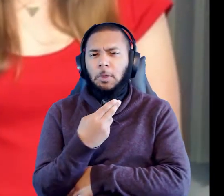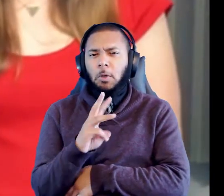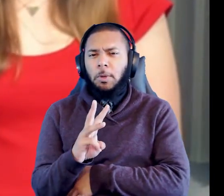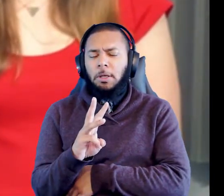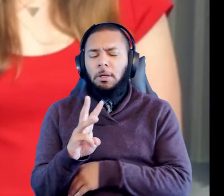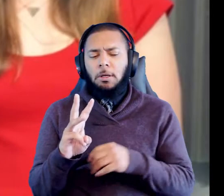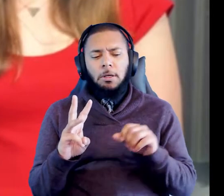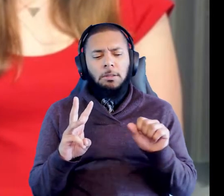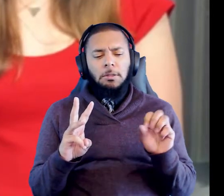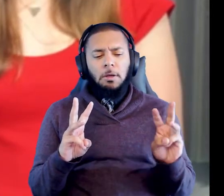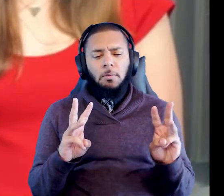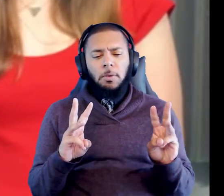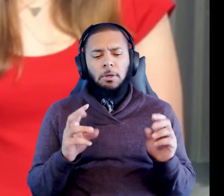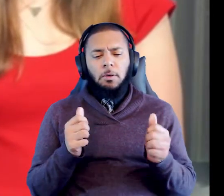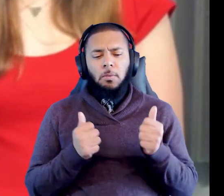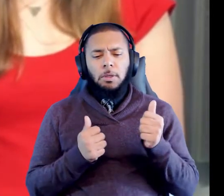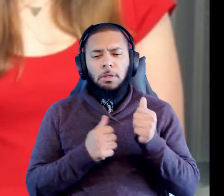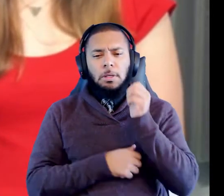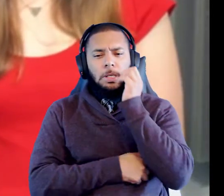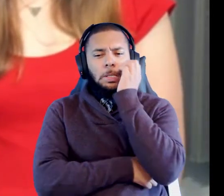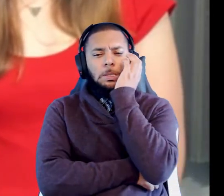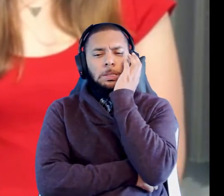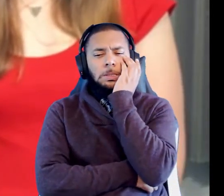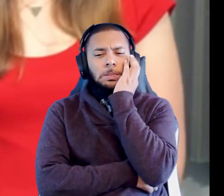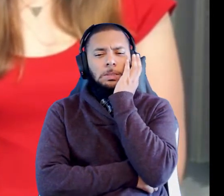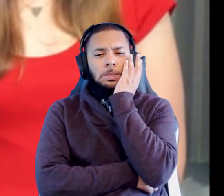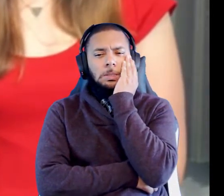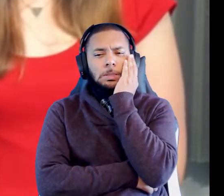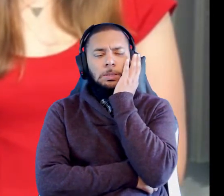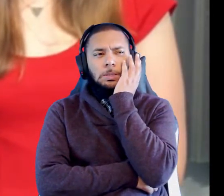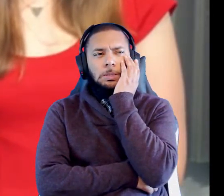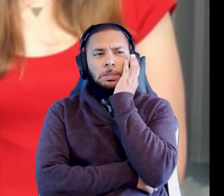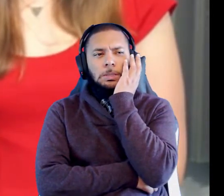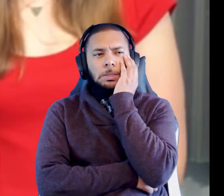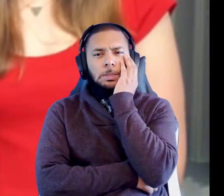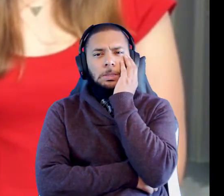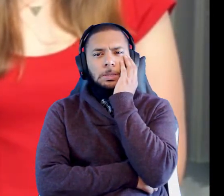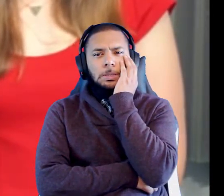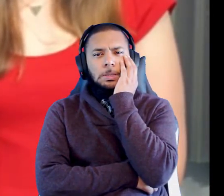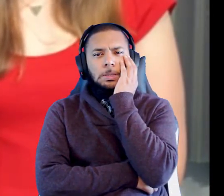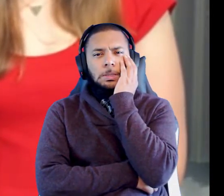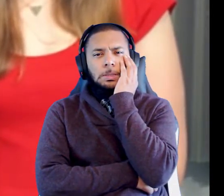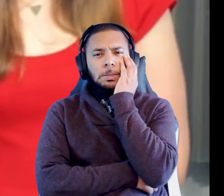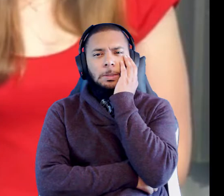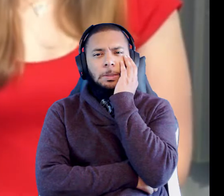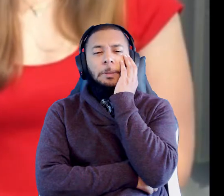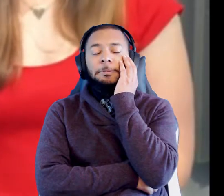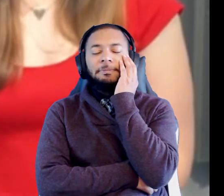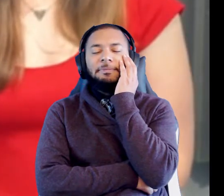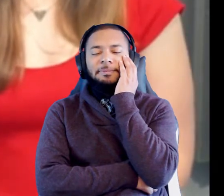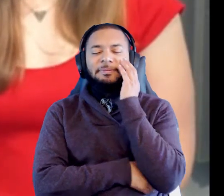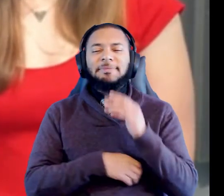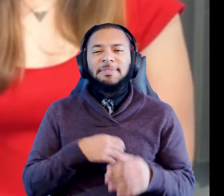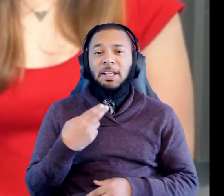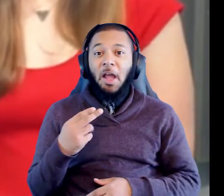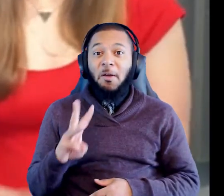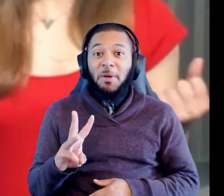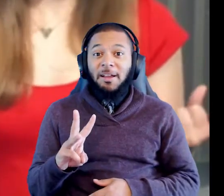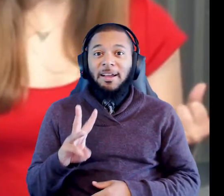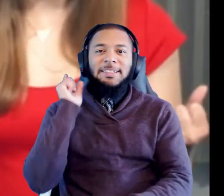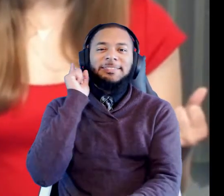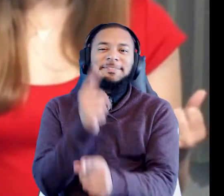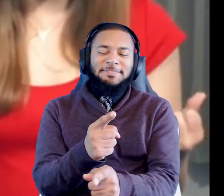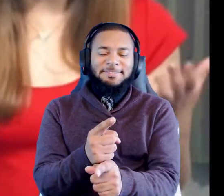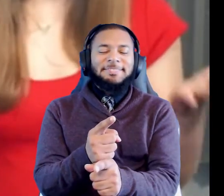software think to yourself what it might be if you said hardware